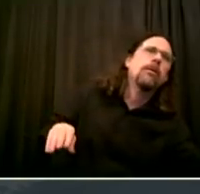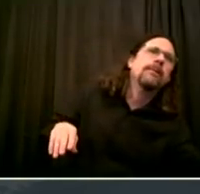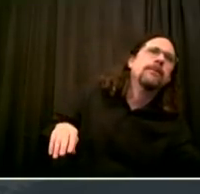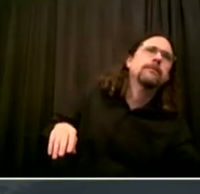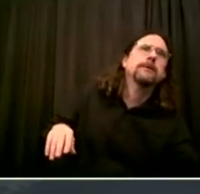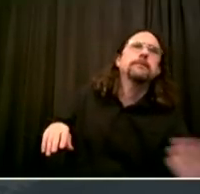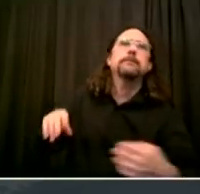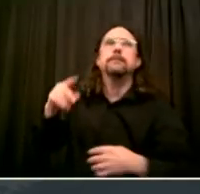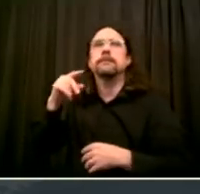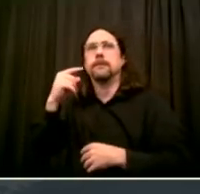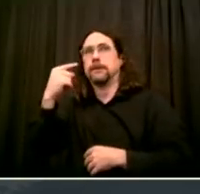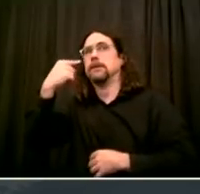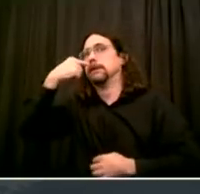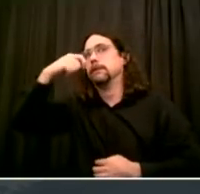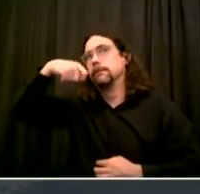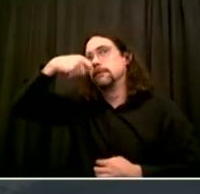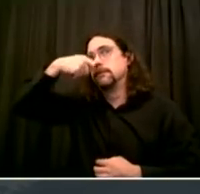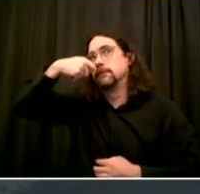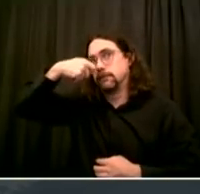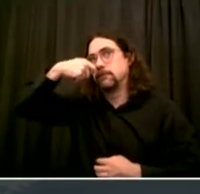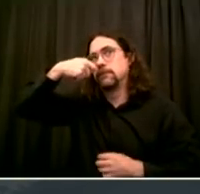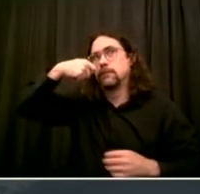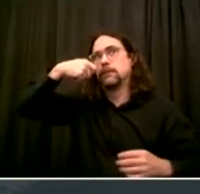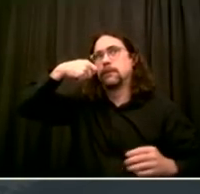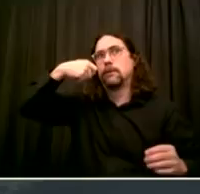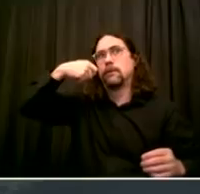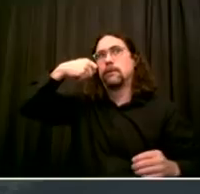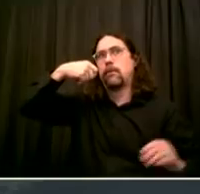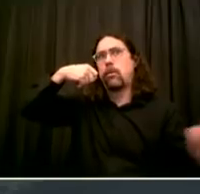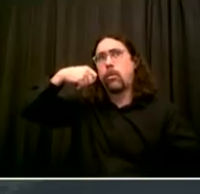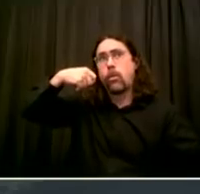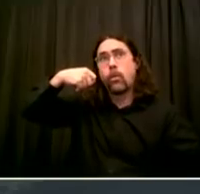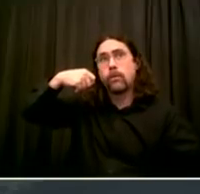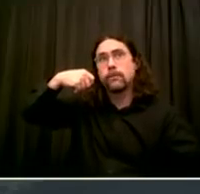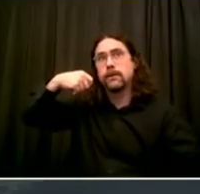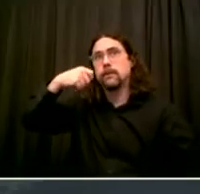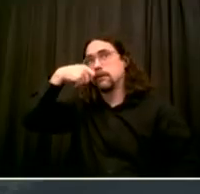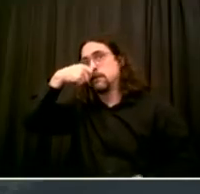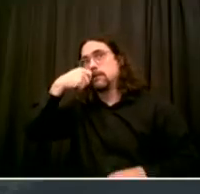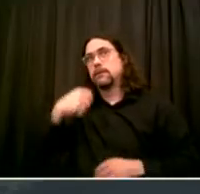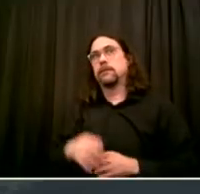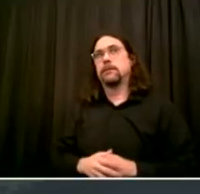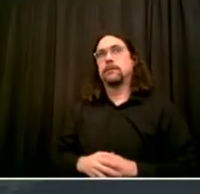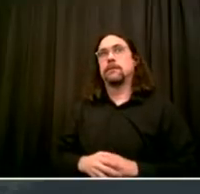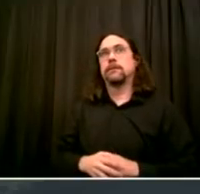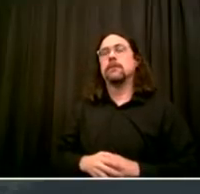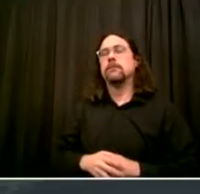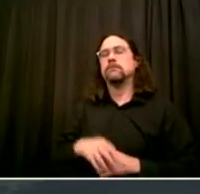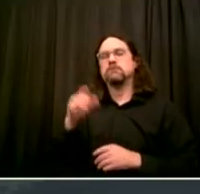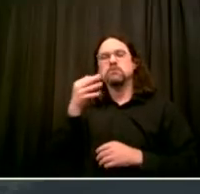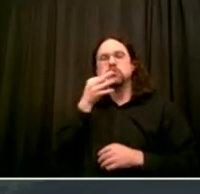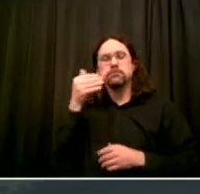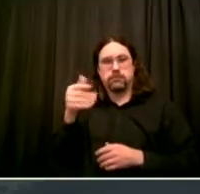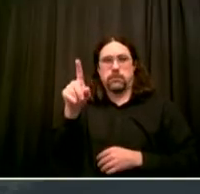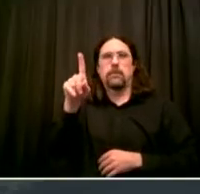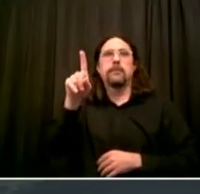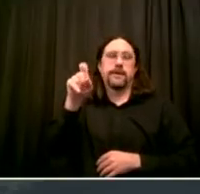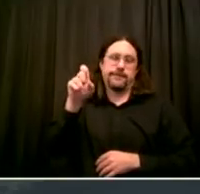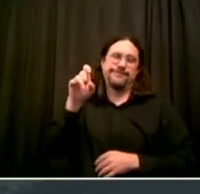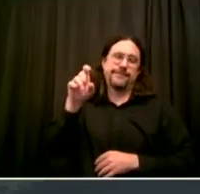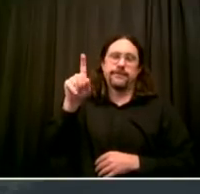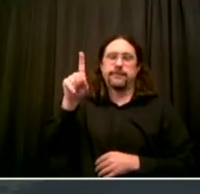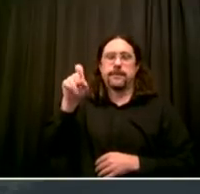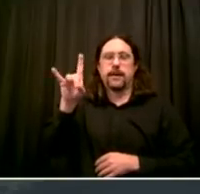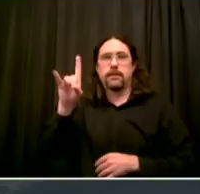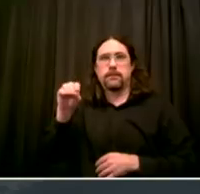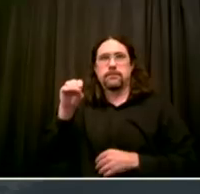forward. And then tracing. As I said, the goal originally was to have 1,000 contact tracers trained, ready, and on the